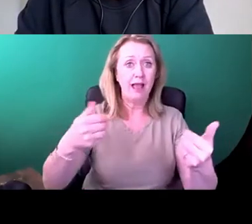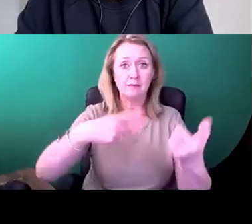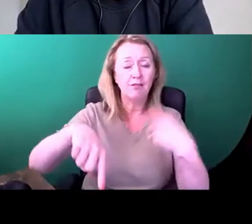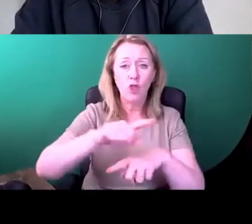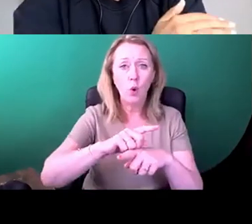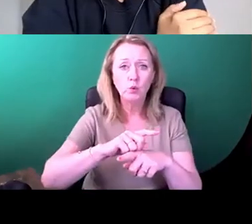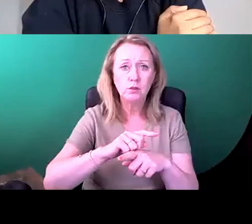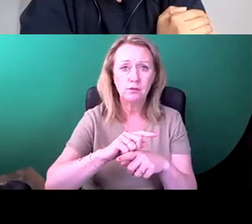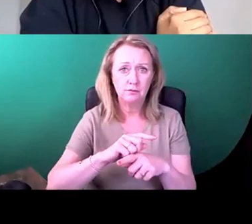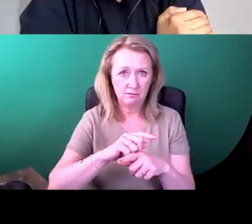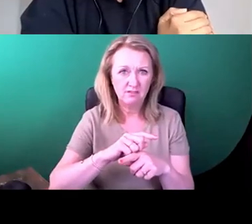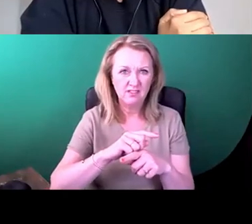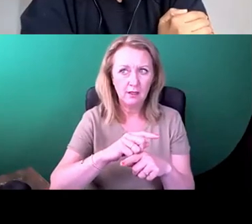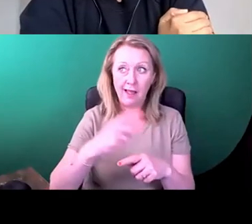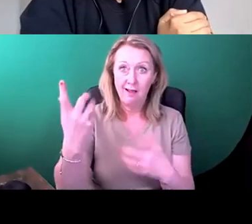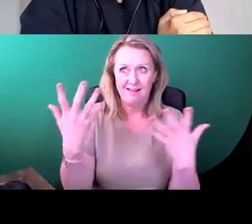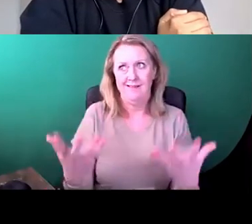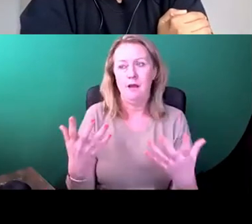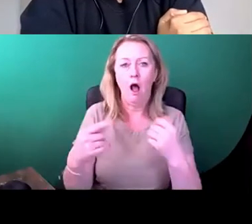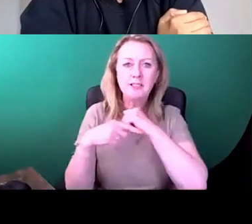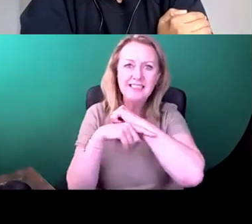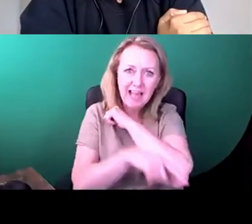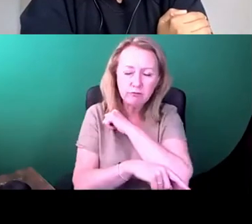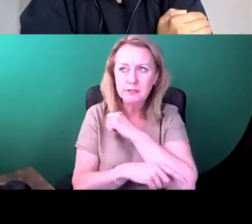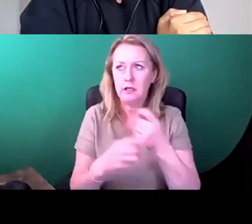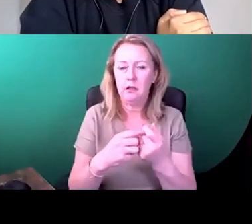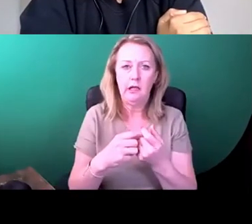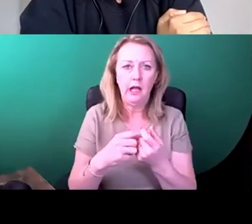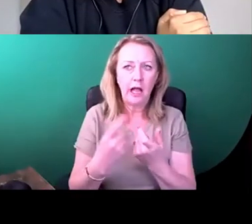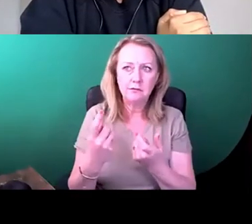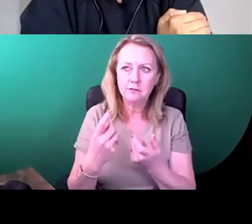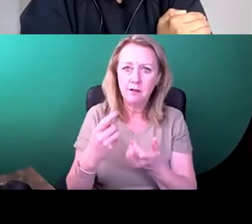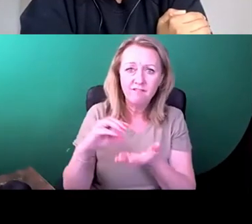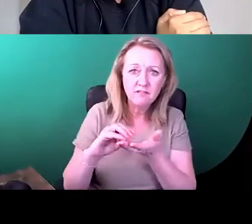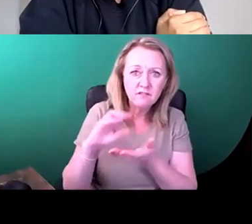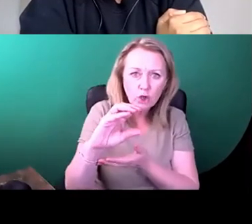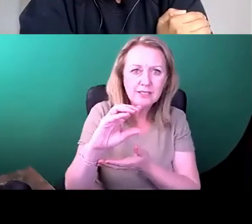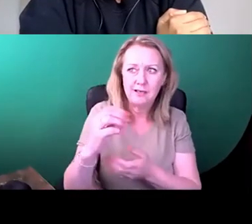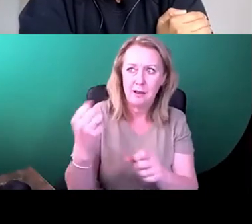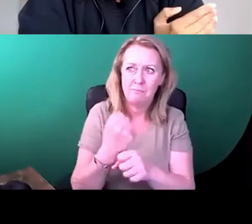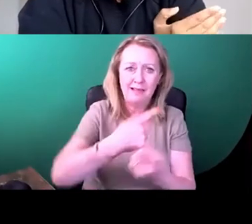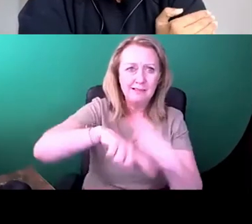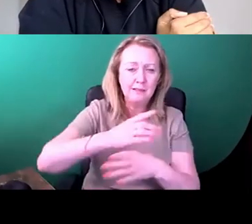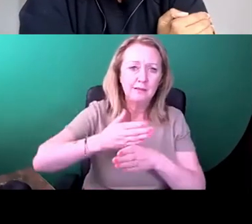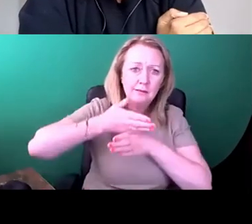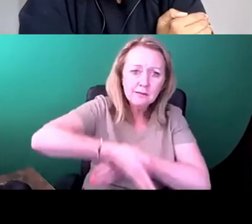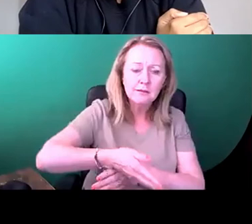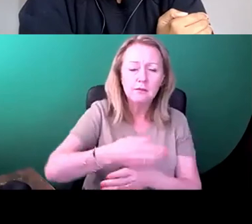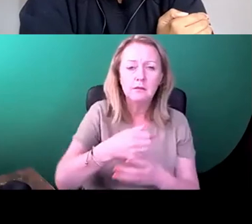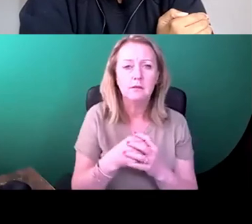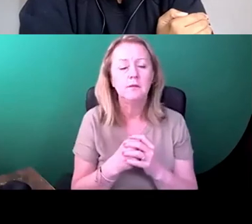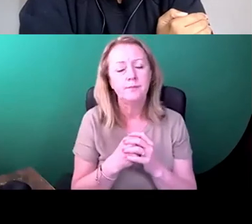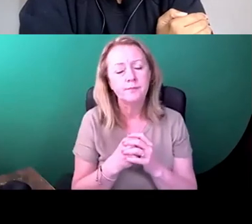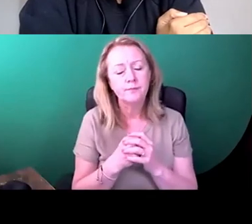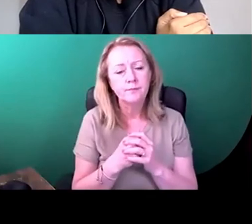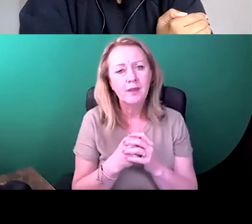from how the effects of austerity and public funding policies makes all of this work harder. I wanted to outline this very